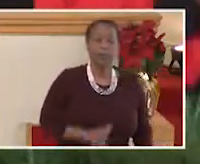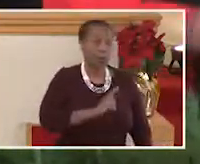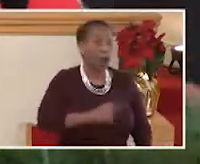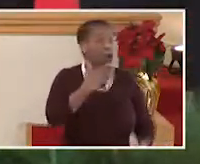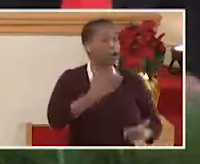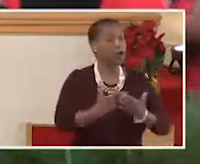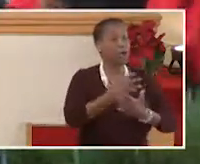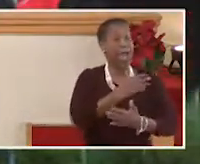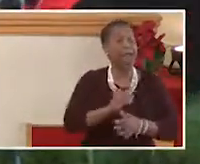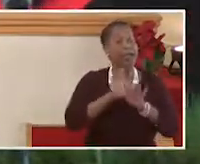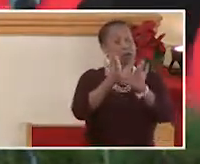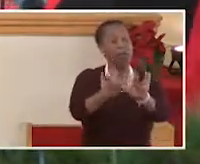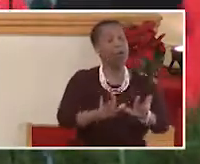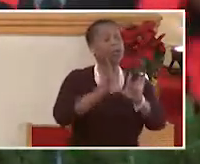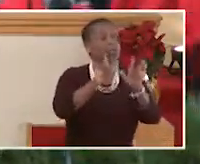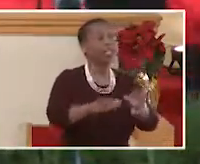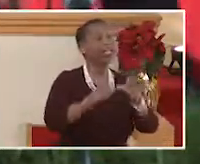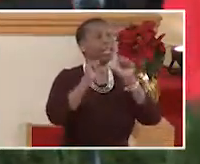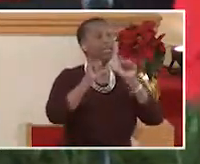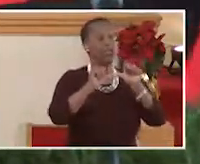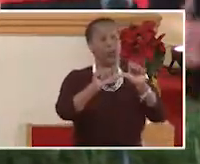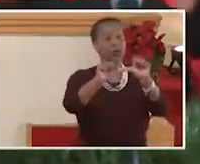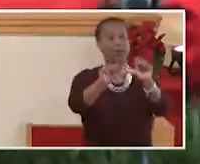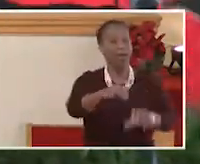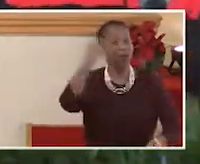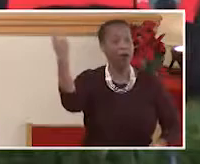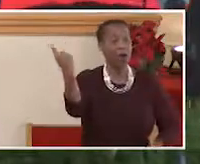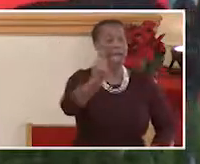Lord, you are good and your mercy